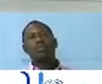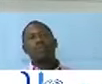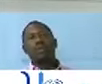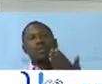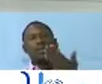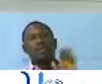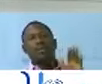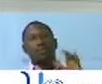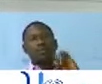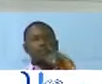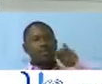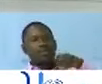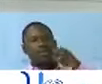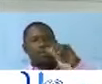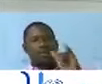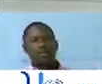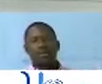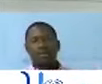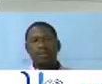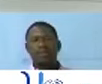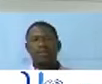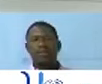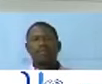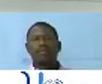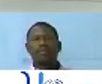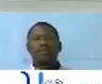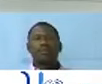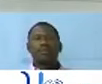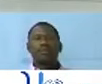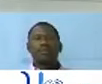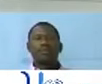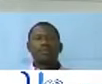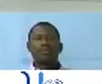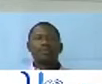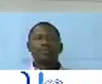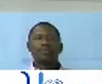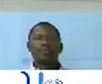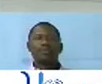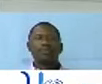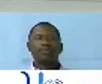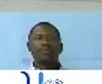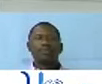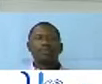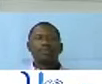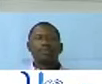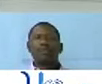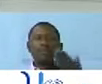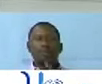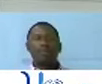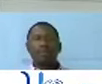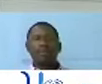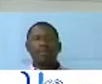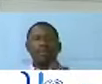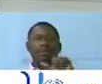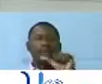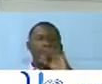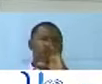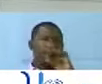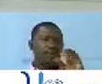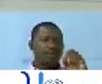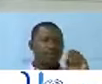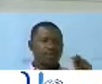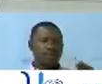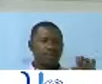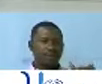10th of January ñu bindon ko fukki fan ci wéri January from the Attorney General at the time. Ci Attorney General